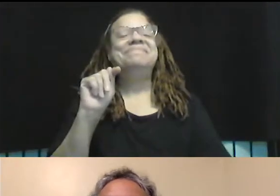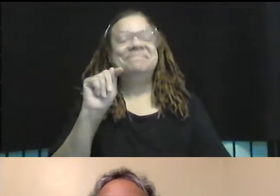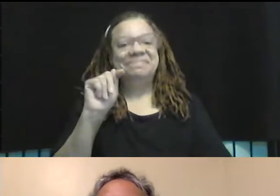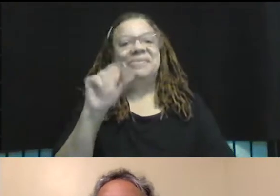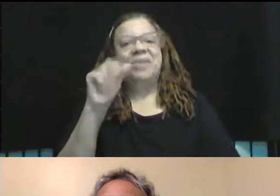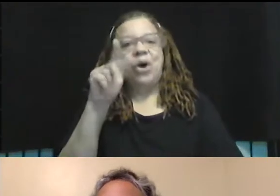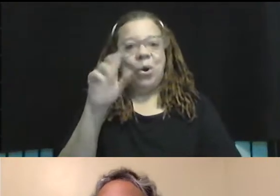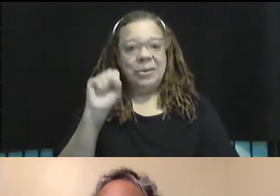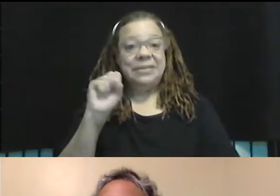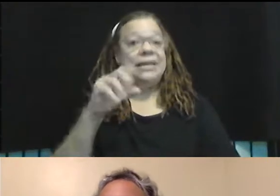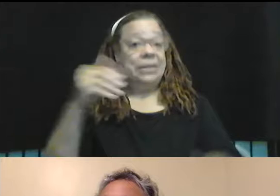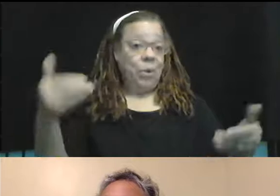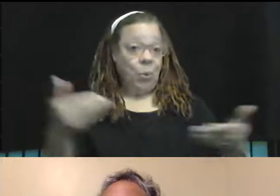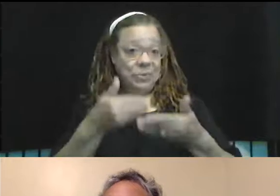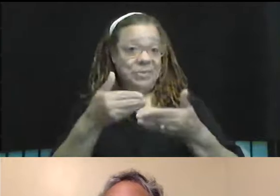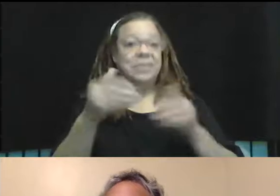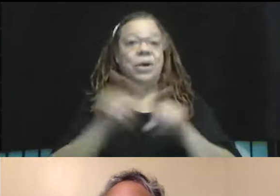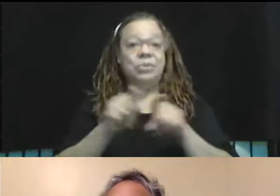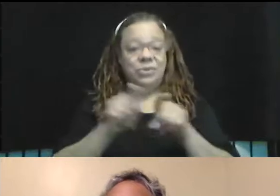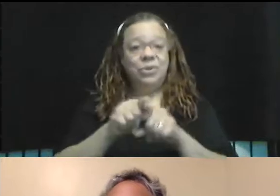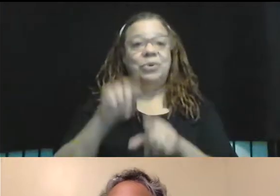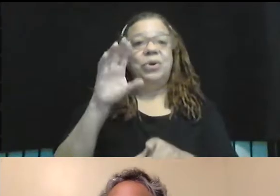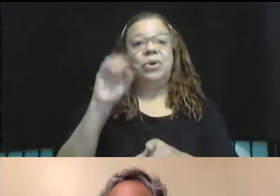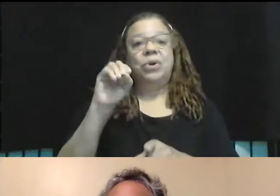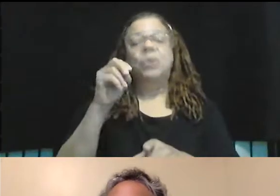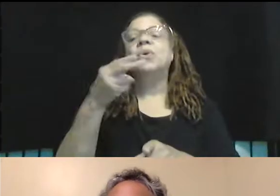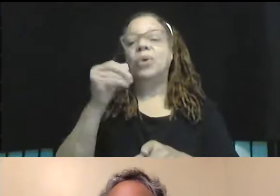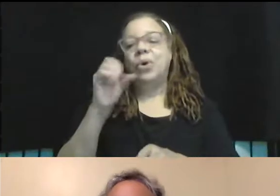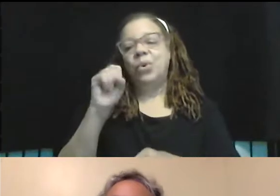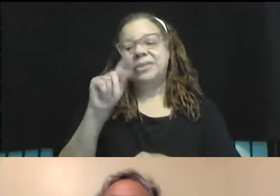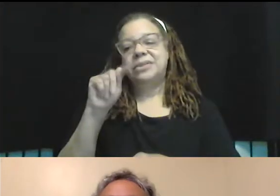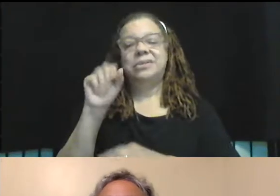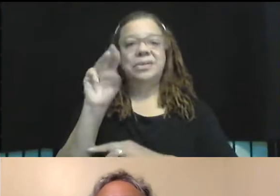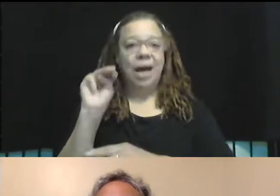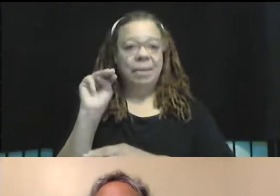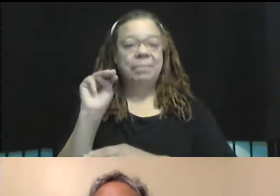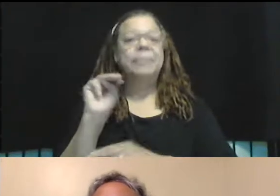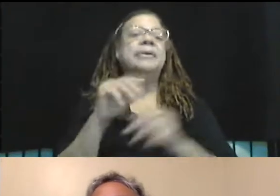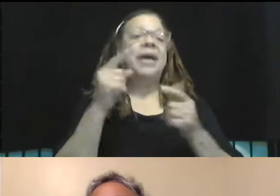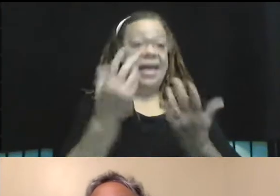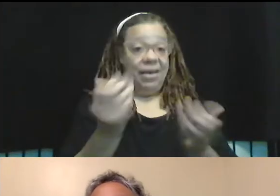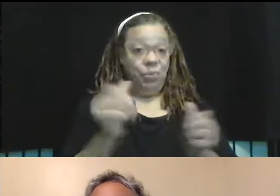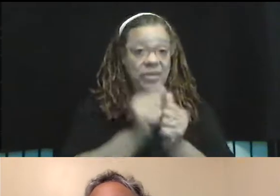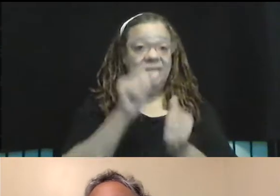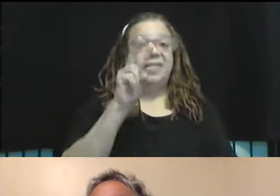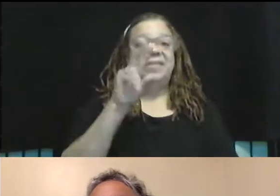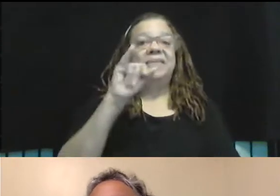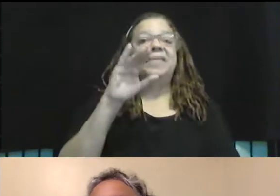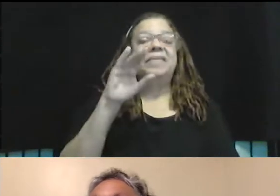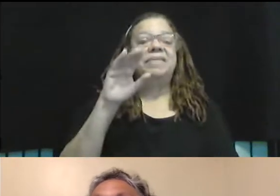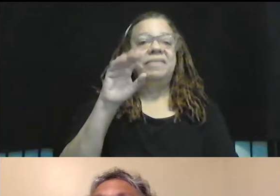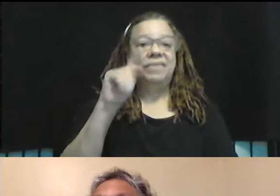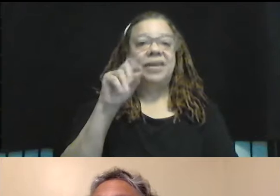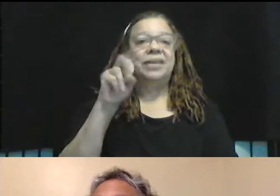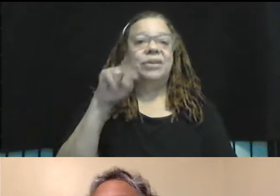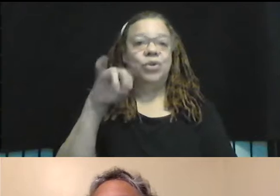painter, Victoria Voner, and ASL interpreter, Shelley. For Victoria, the feeling of being encompassed by